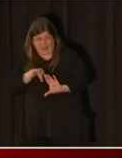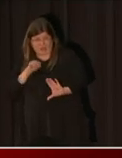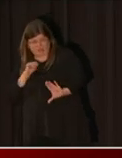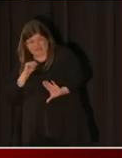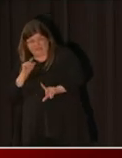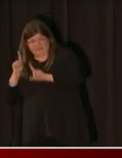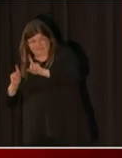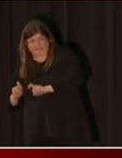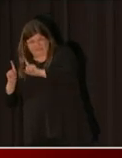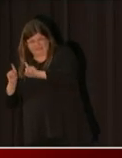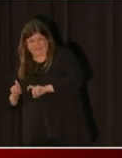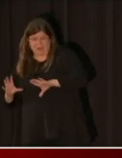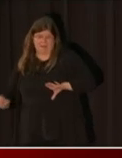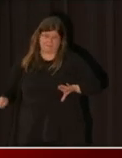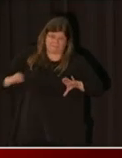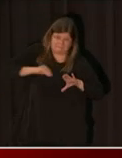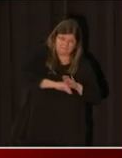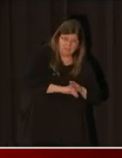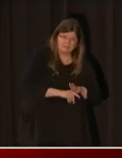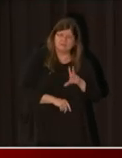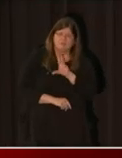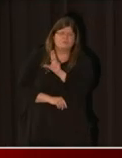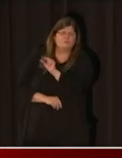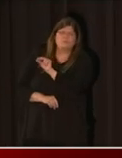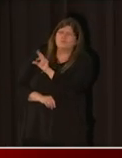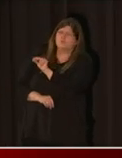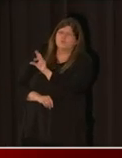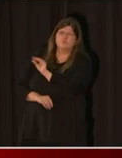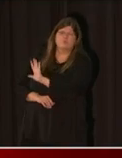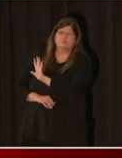about a specific incident, so let's do some looking in.